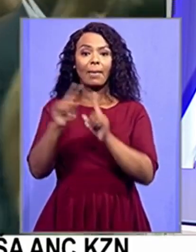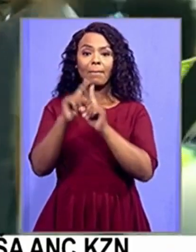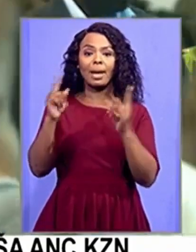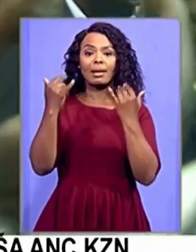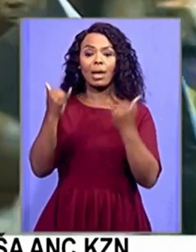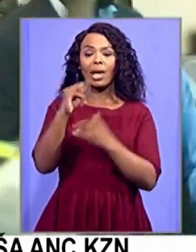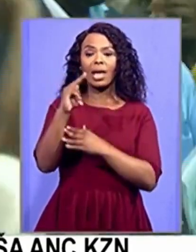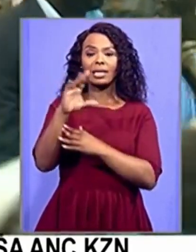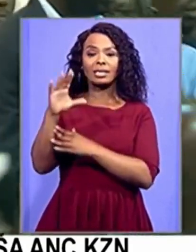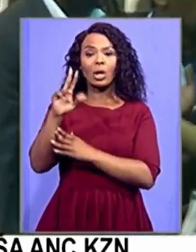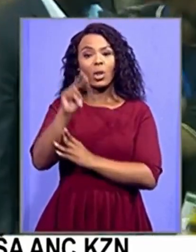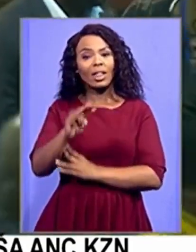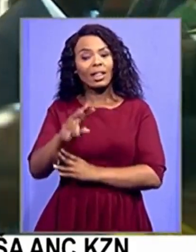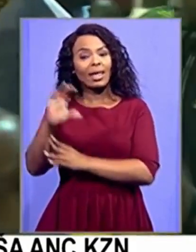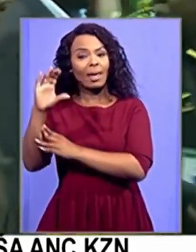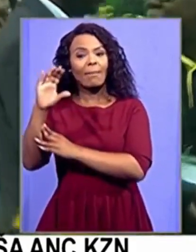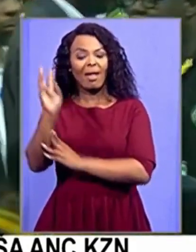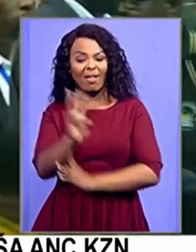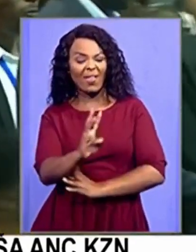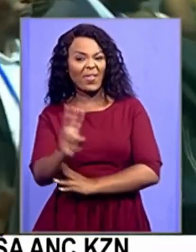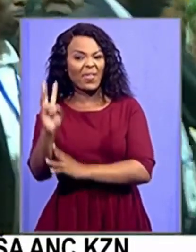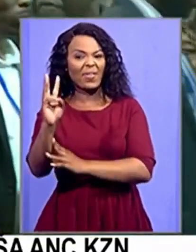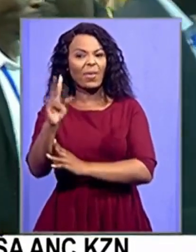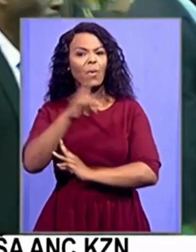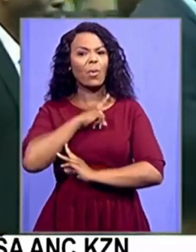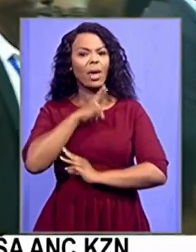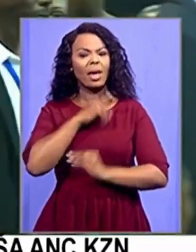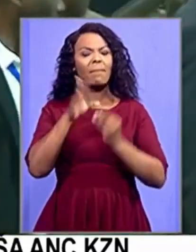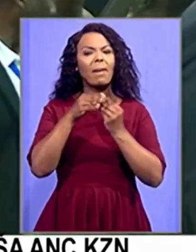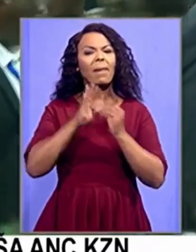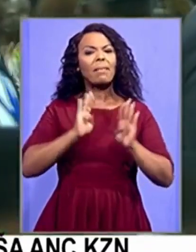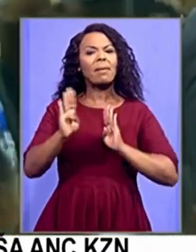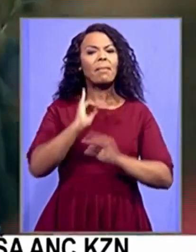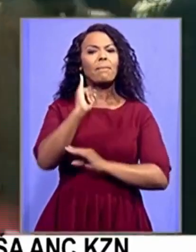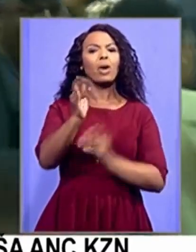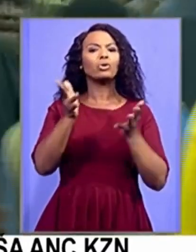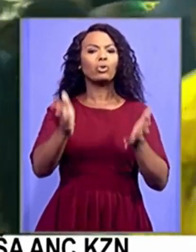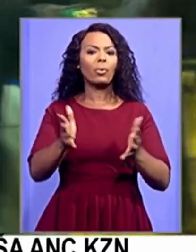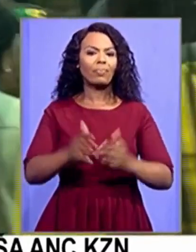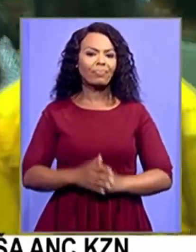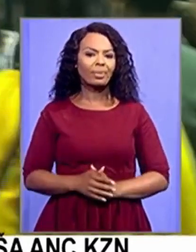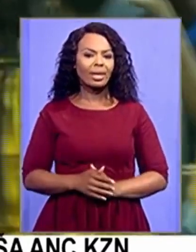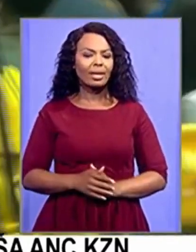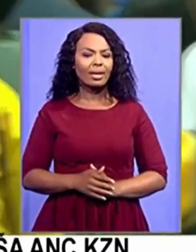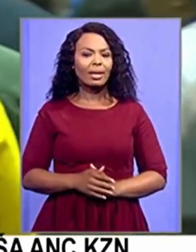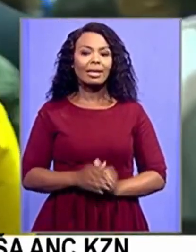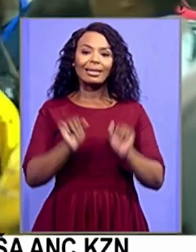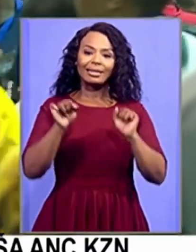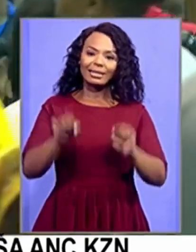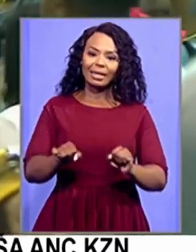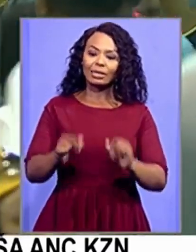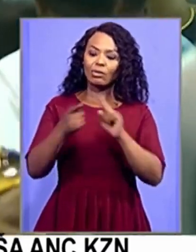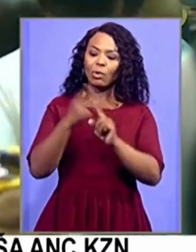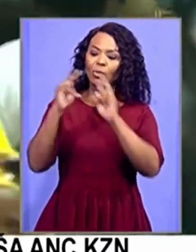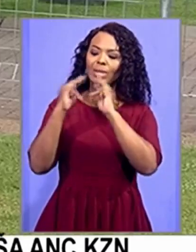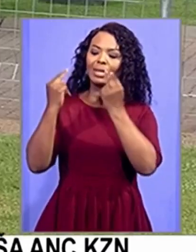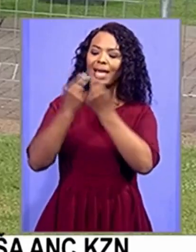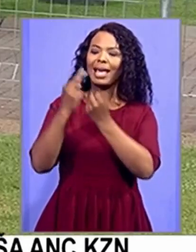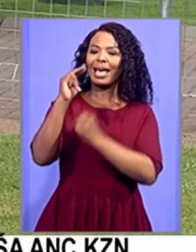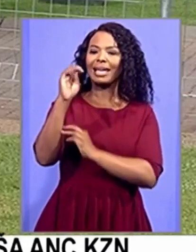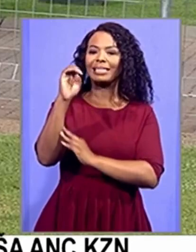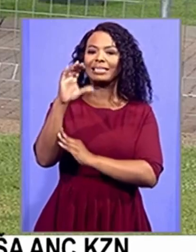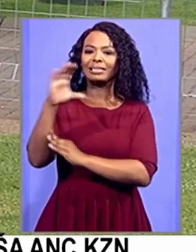e galemile ka bogale maitshwaro a. That was completely out of order. Because we come to this National Executive Committee